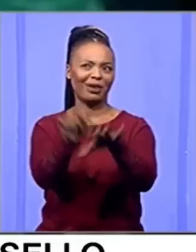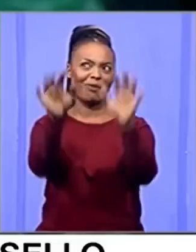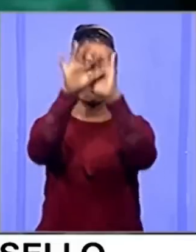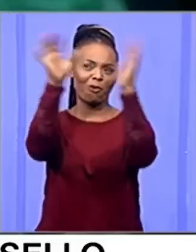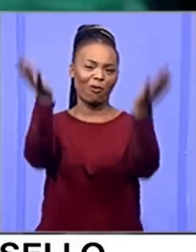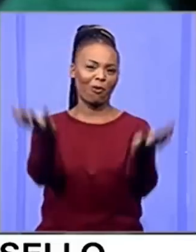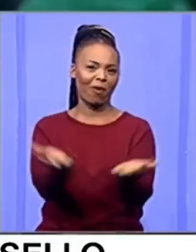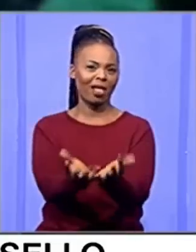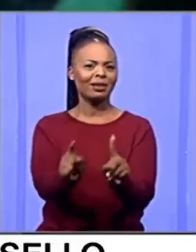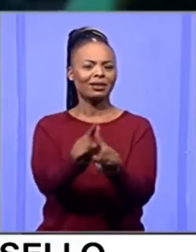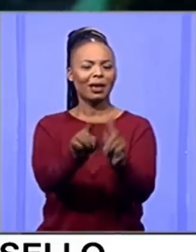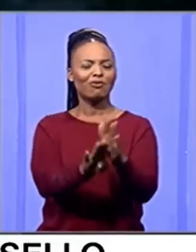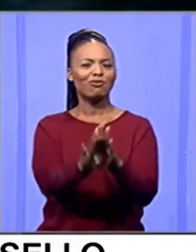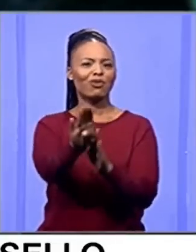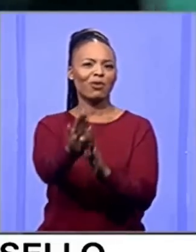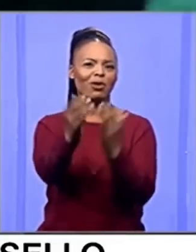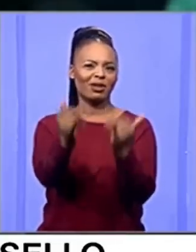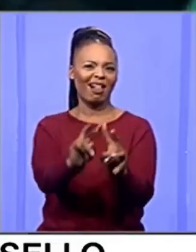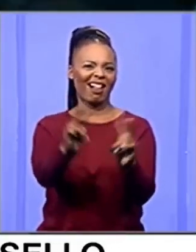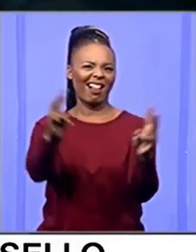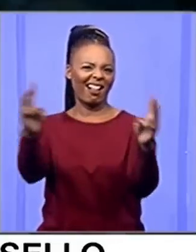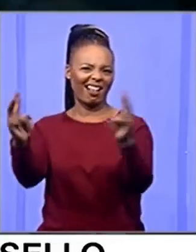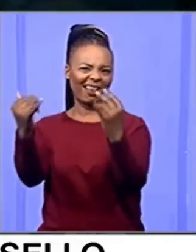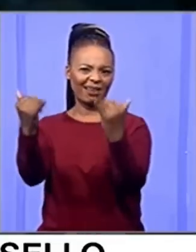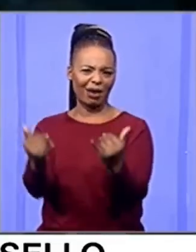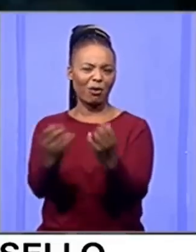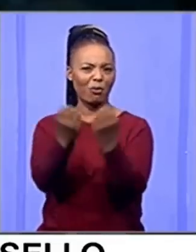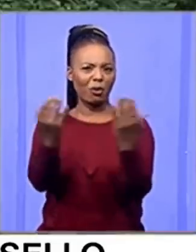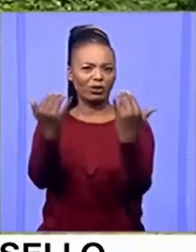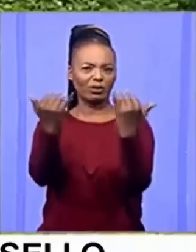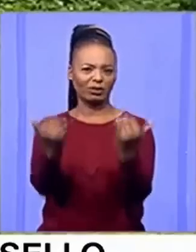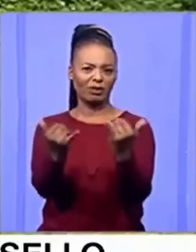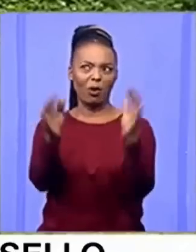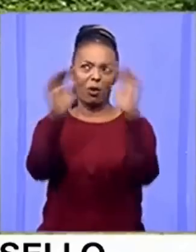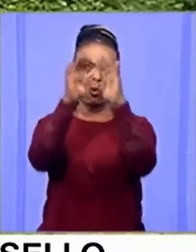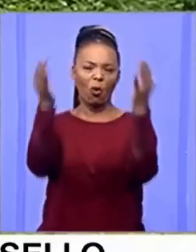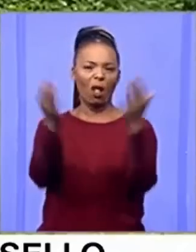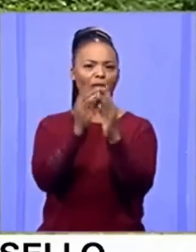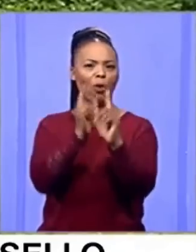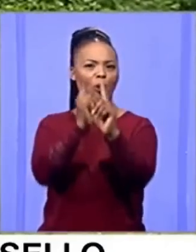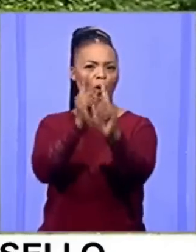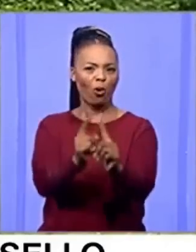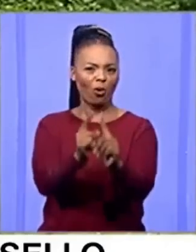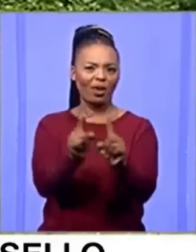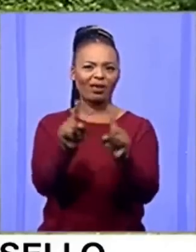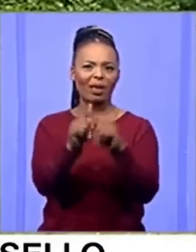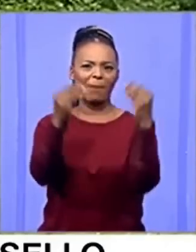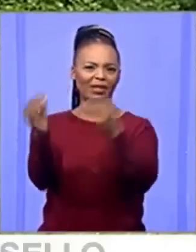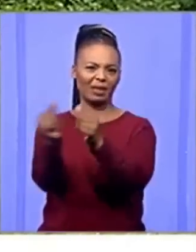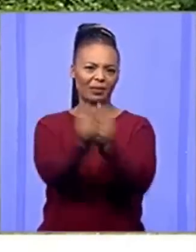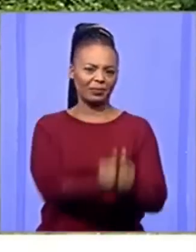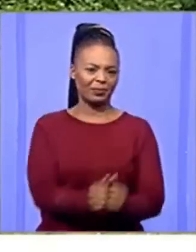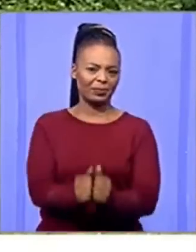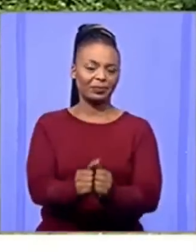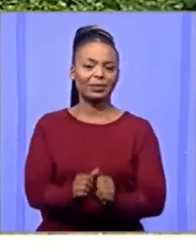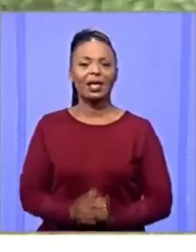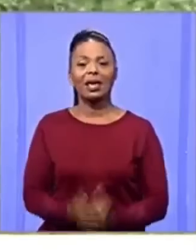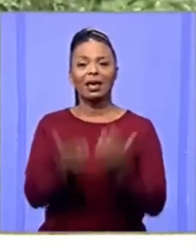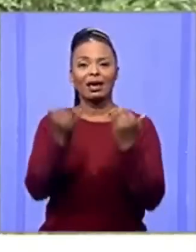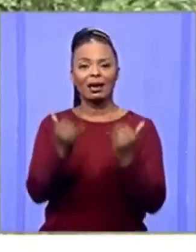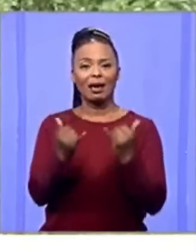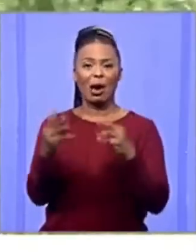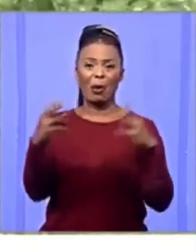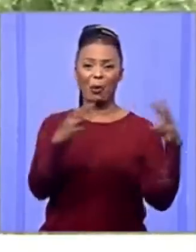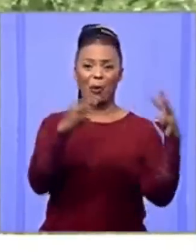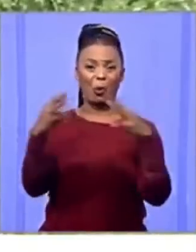world, and also to promote multilateralism, a more just world order. Ntwa e ntseng e kupa pakeng tsa Russia le Ukraine e tla ba e